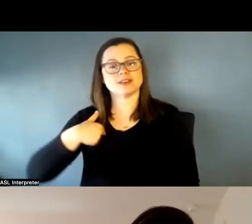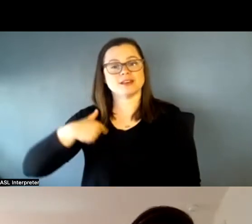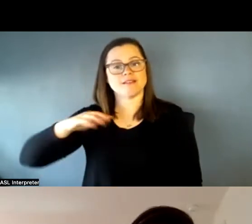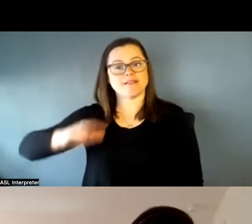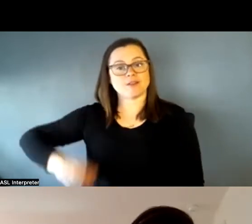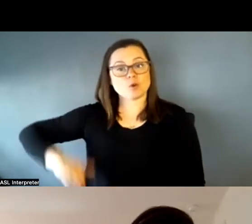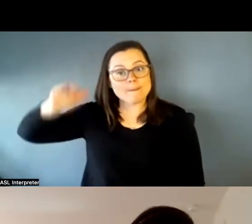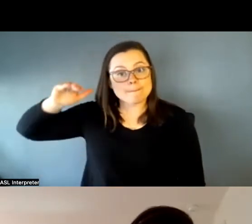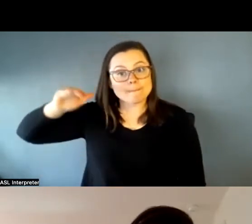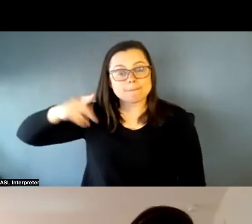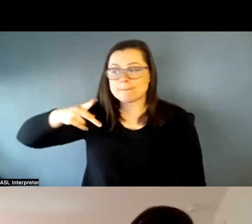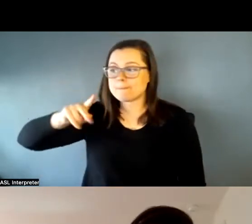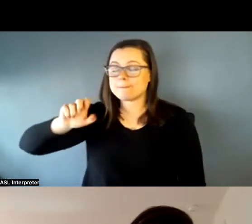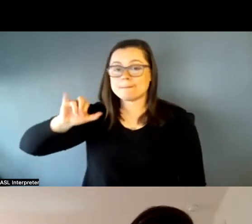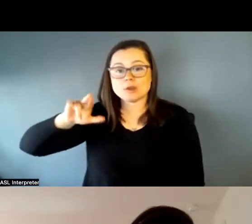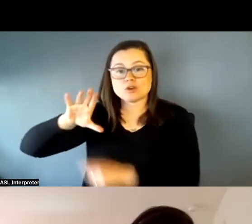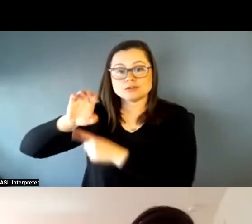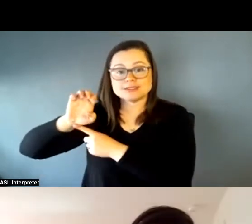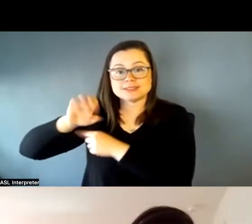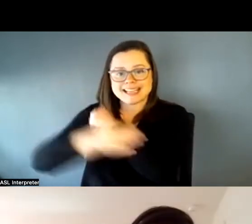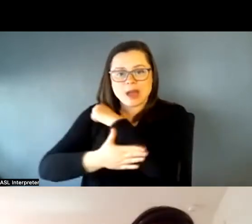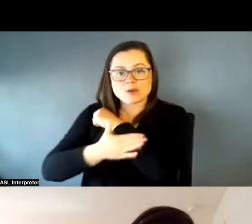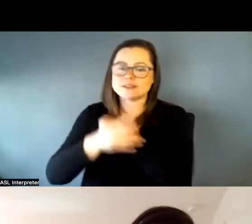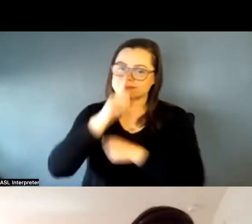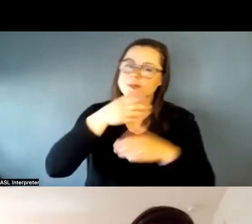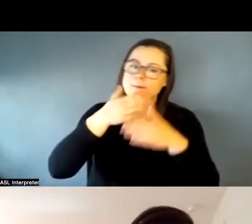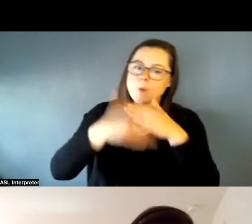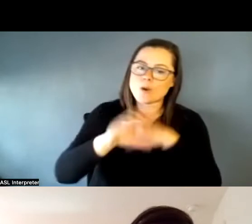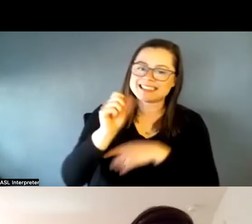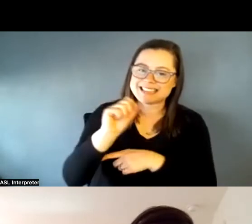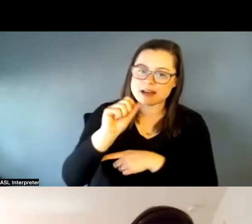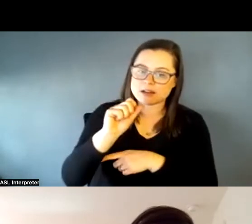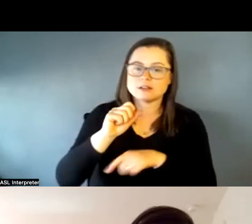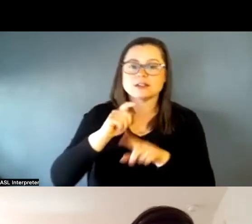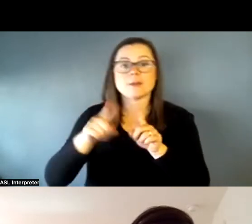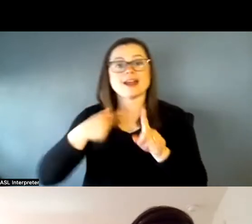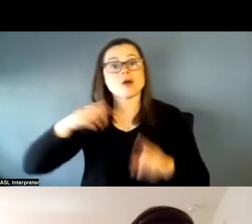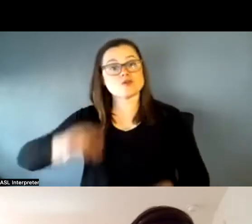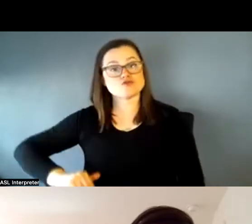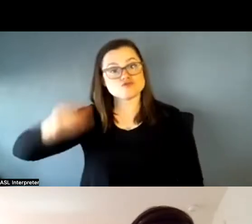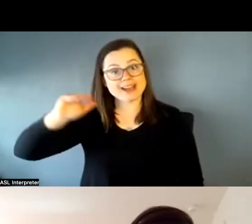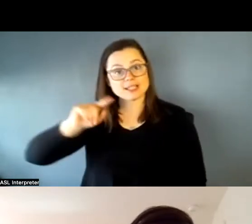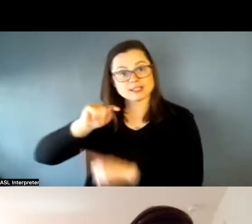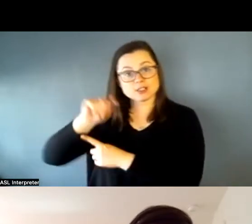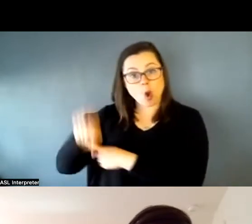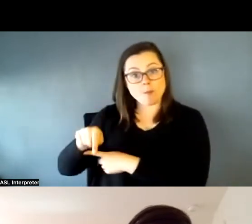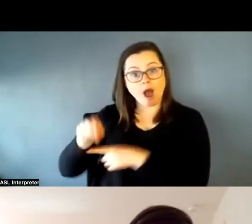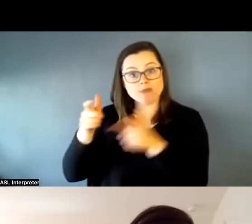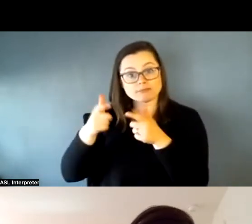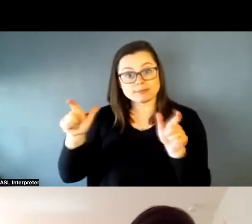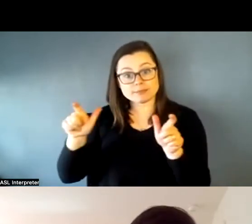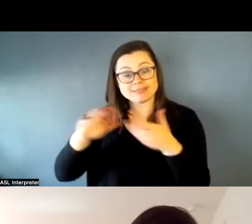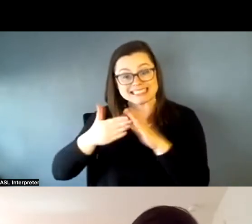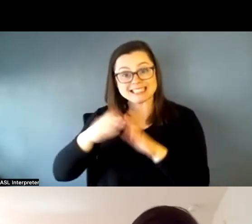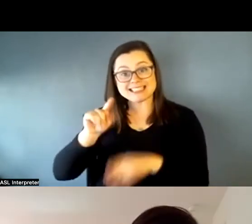down in Pierce County. I was born in Seattle, but I was raised in a big city, Tacoma. And